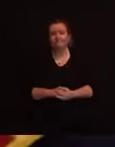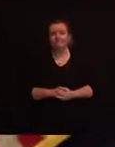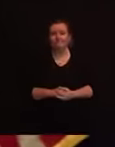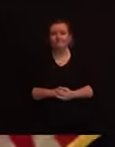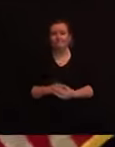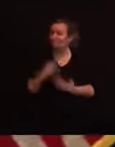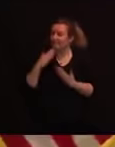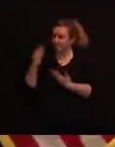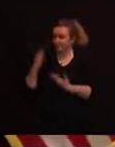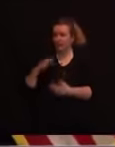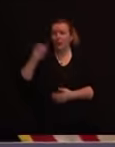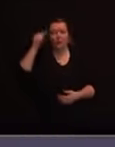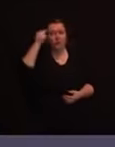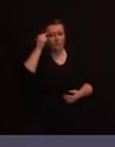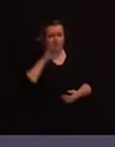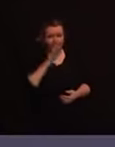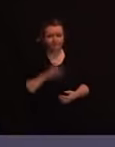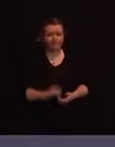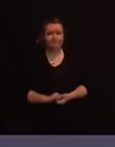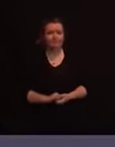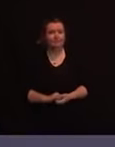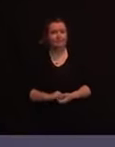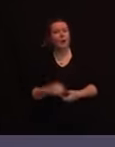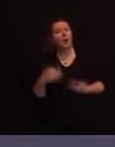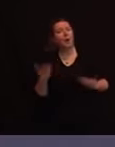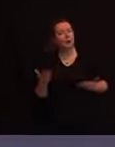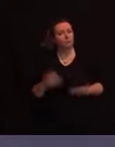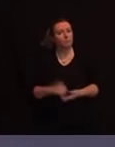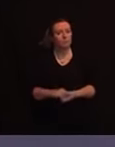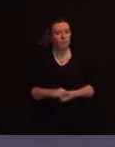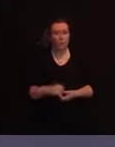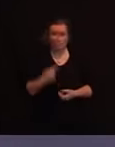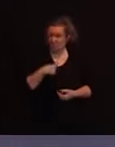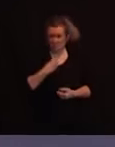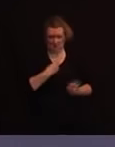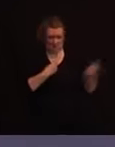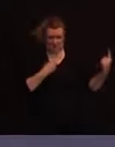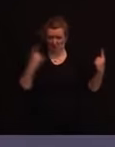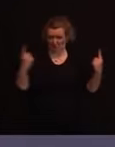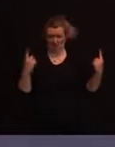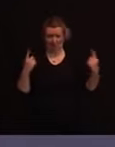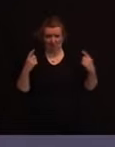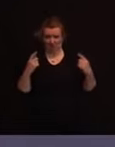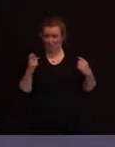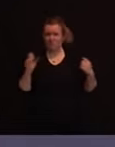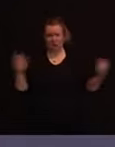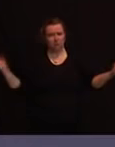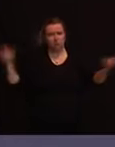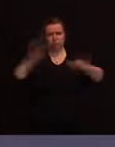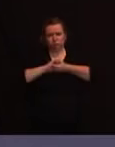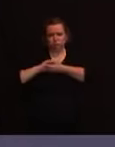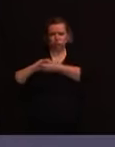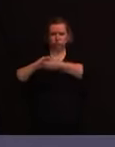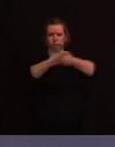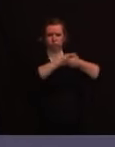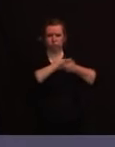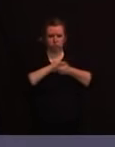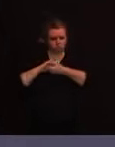In the category of it takes a village, no matter how good a job we do as a state, we need